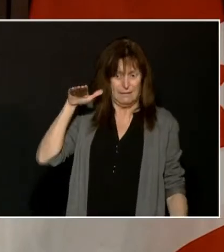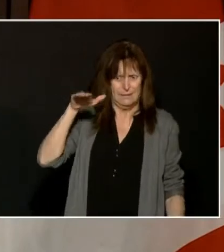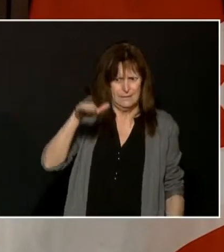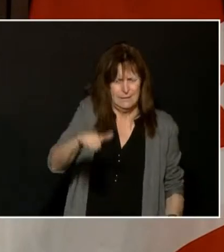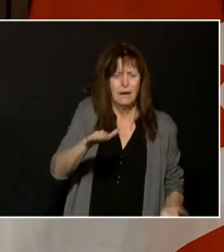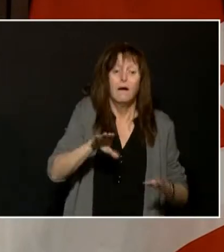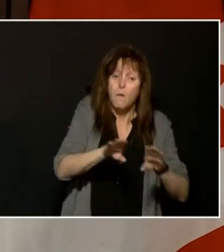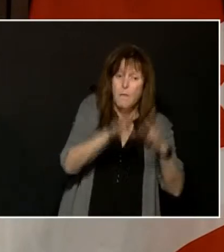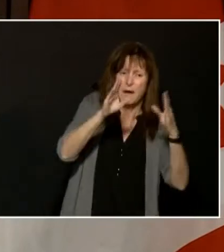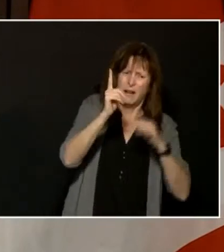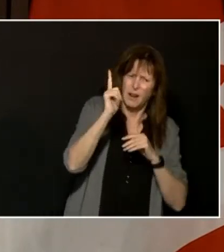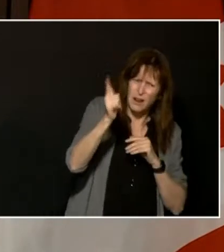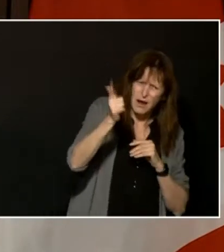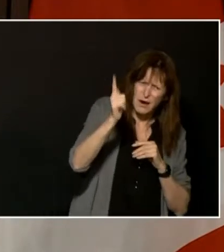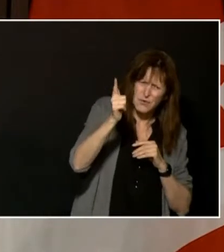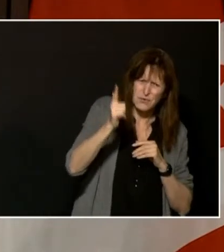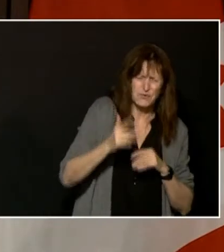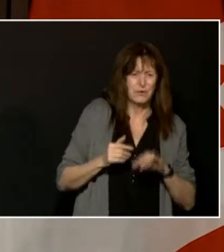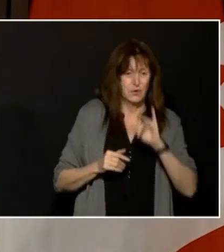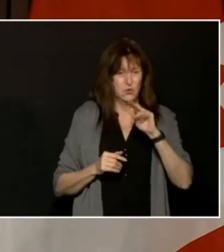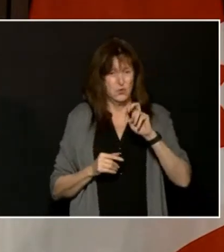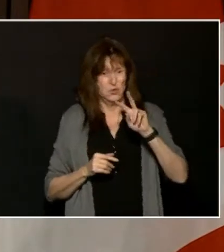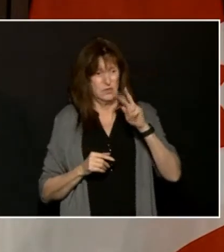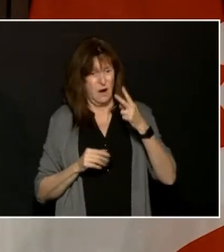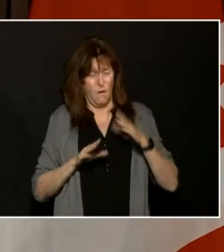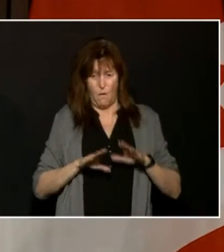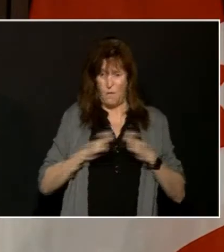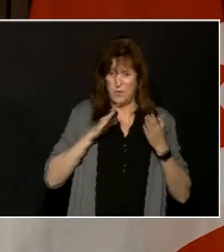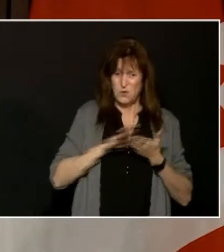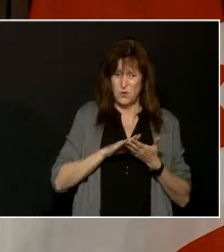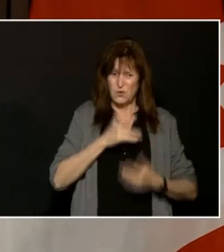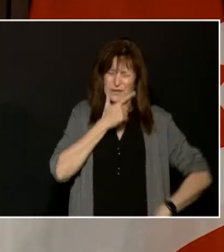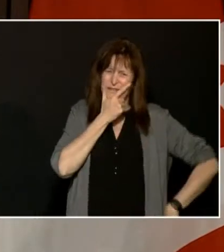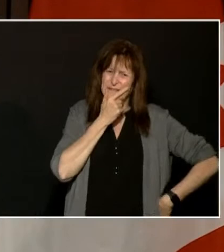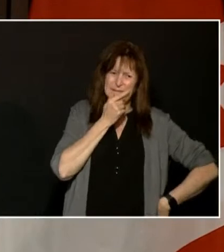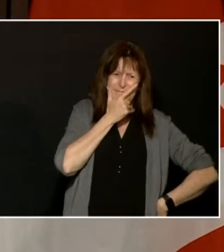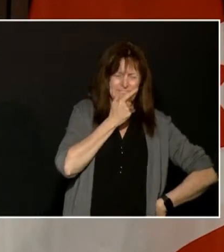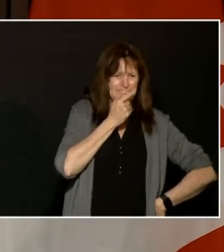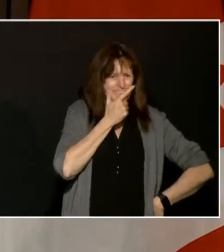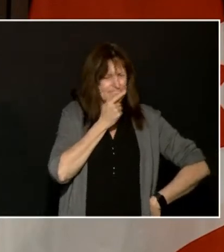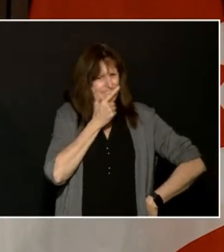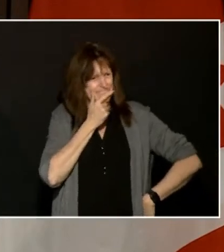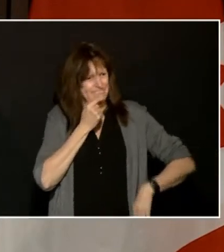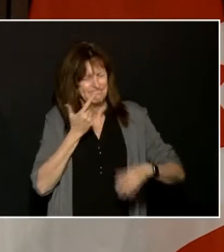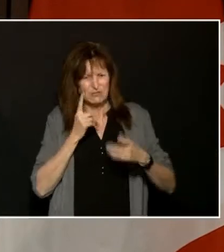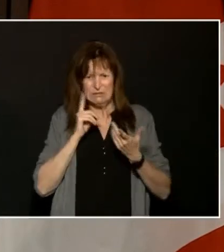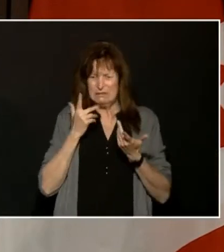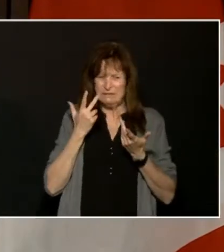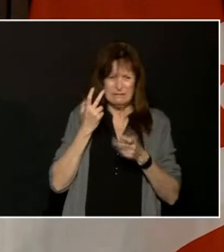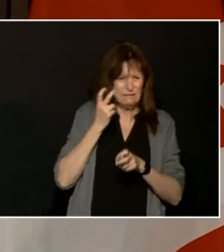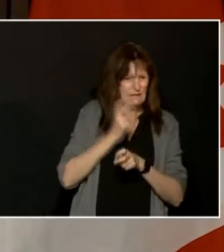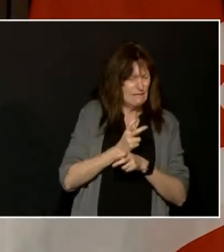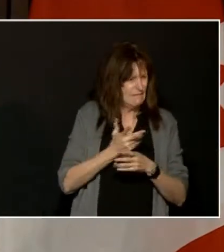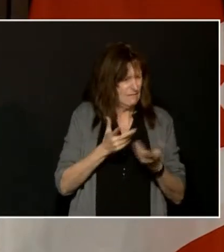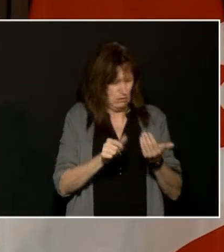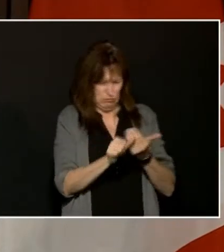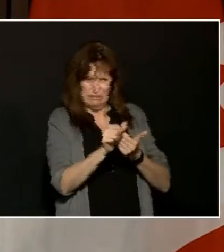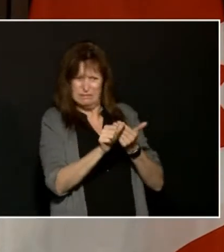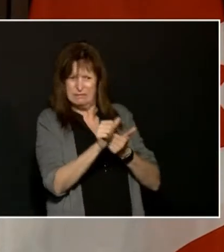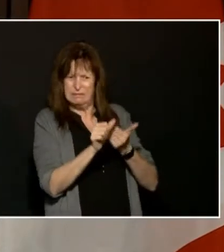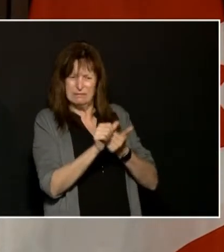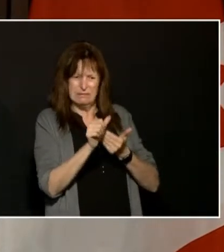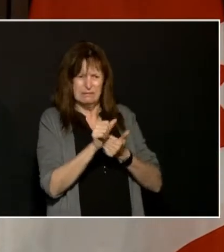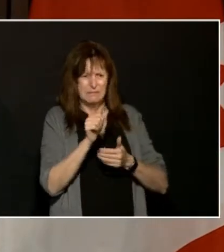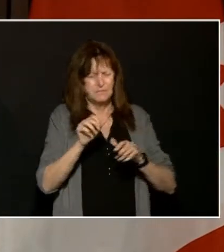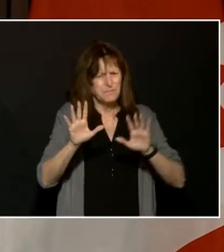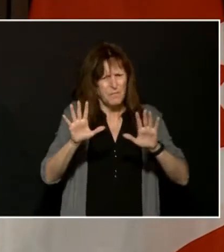options. These are all challenging trade-offs, and none of them are without risk. I want to emphasize that these